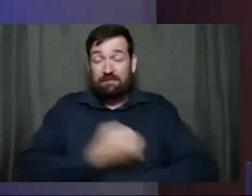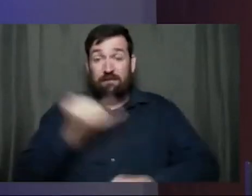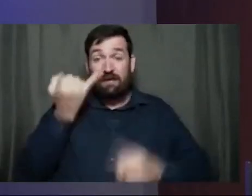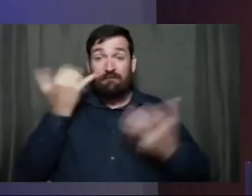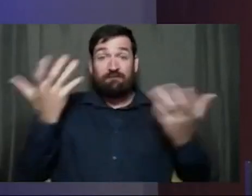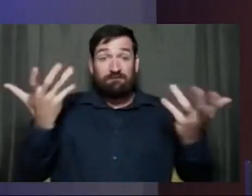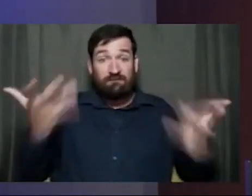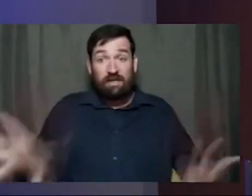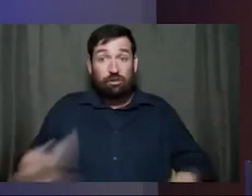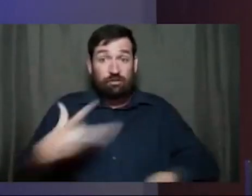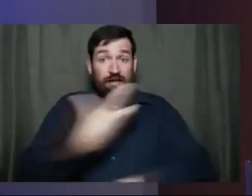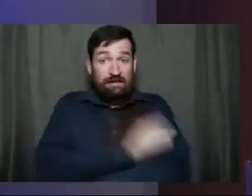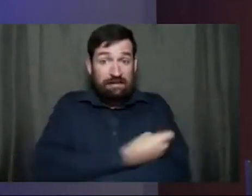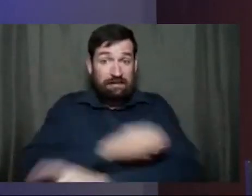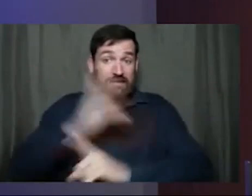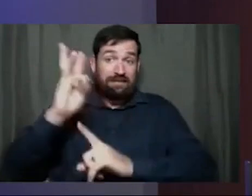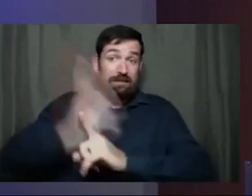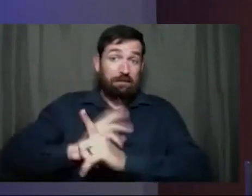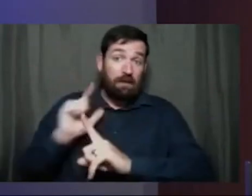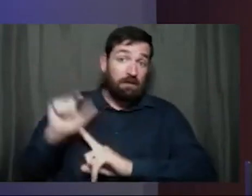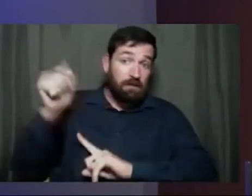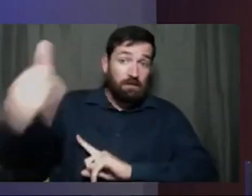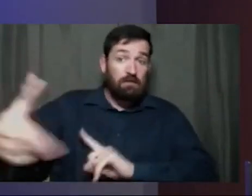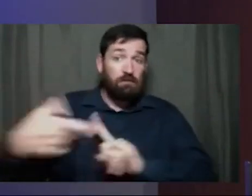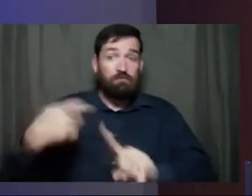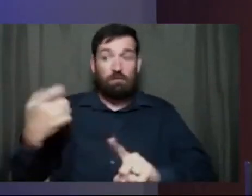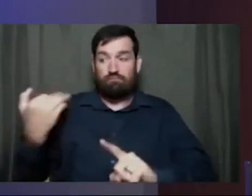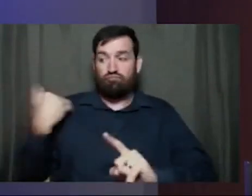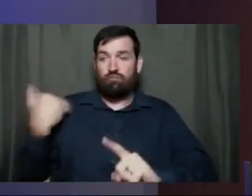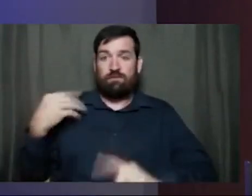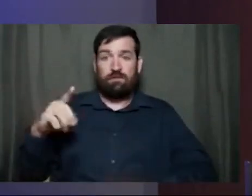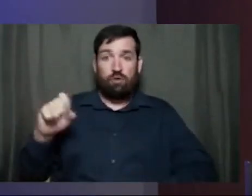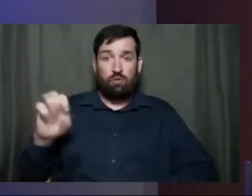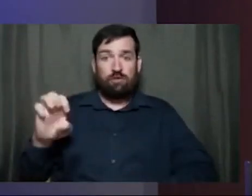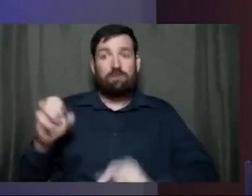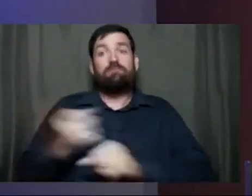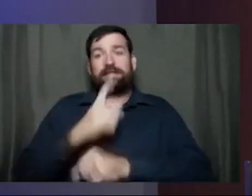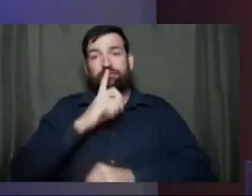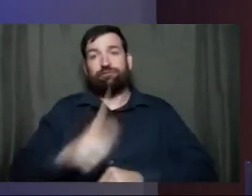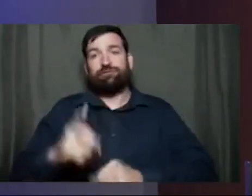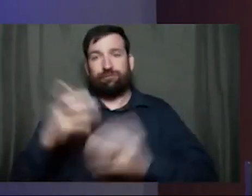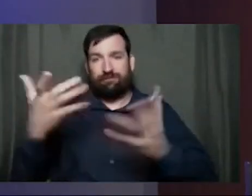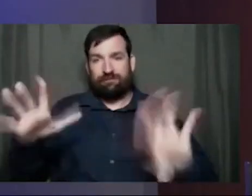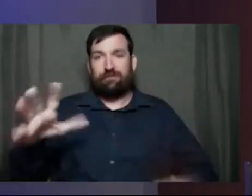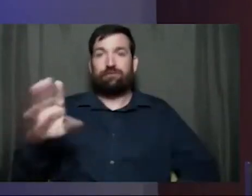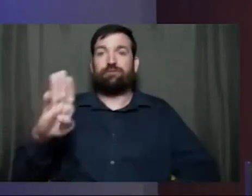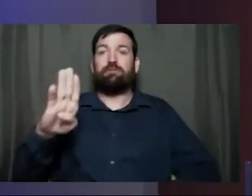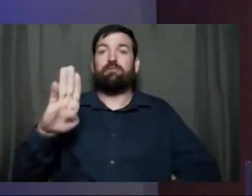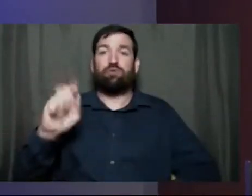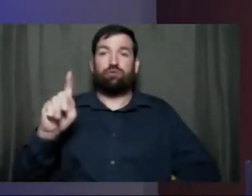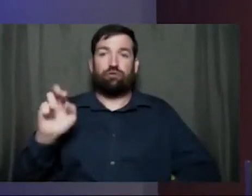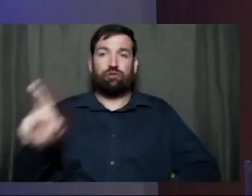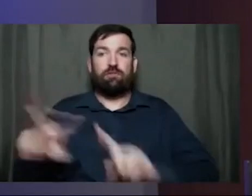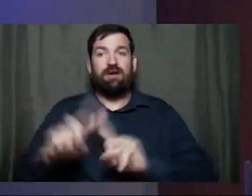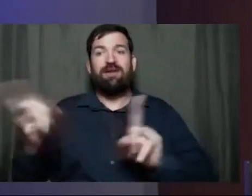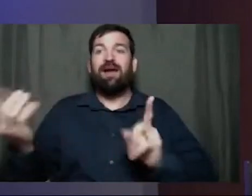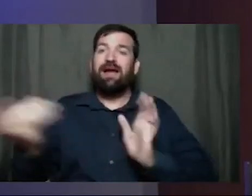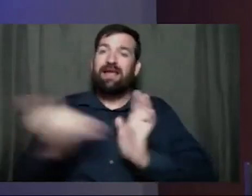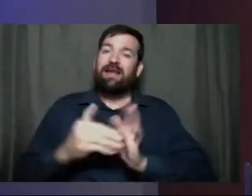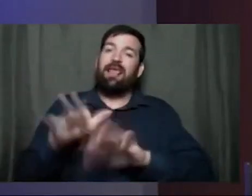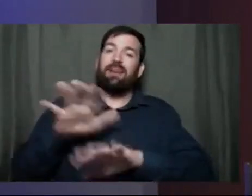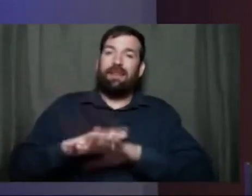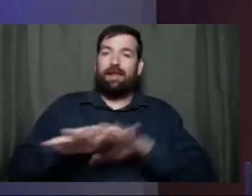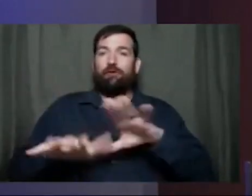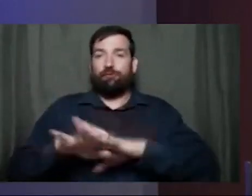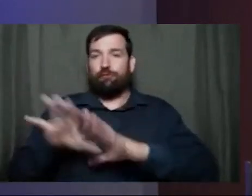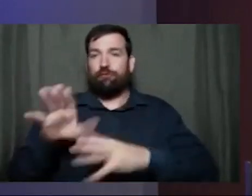months out from your most previous dose, make sure you get your booster. But again, this is a layered approach. So, you know, when